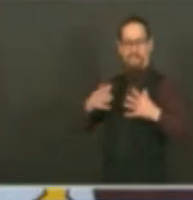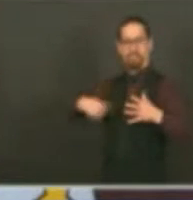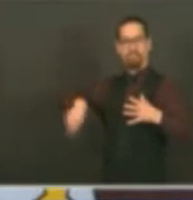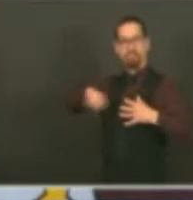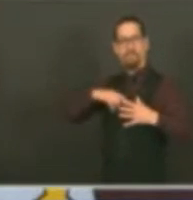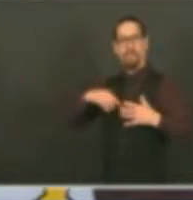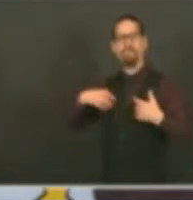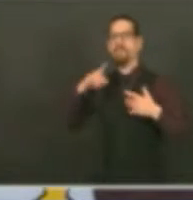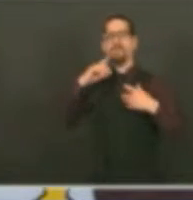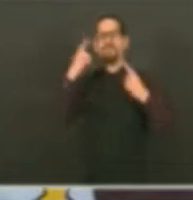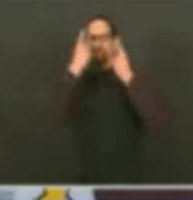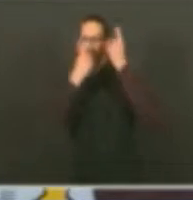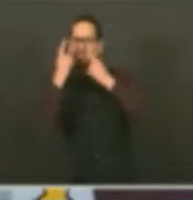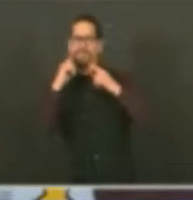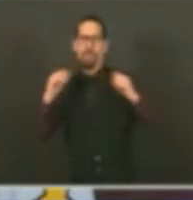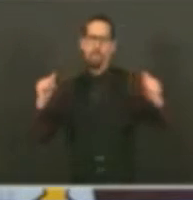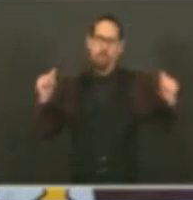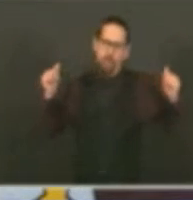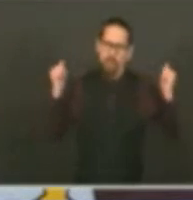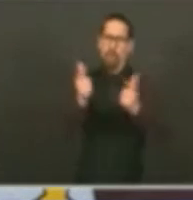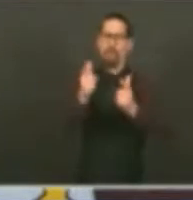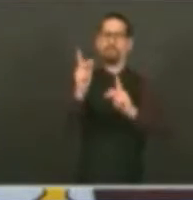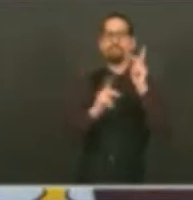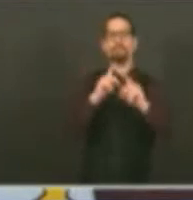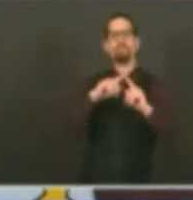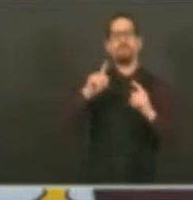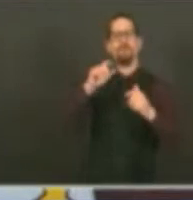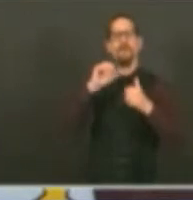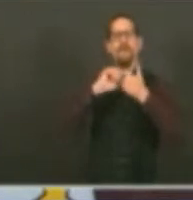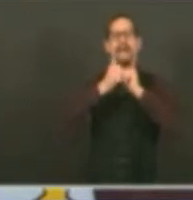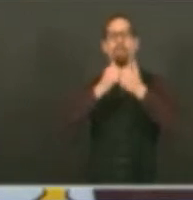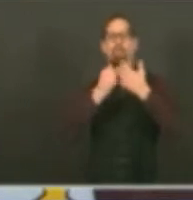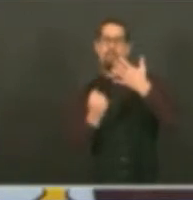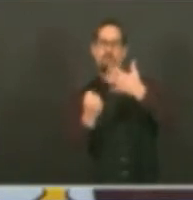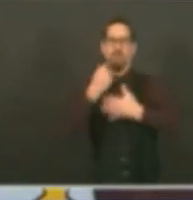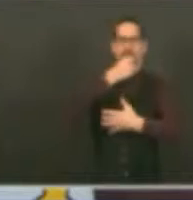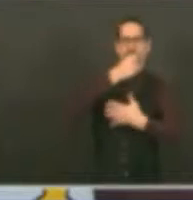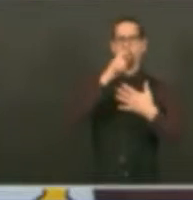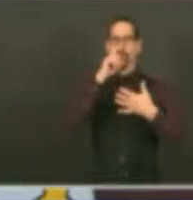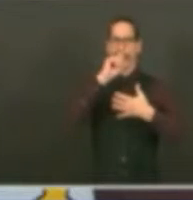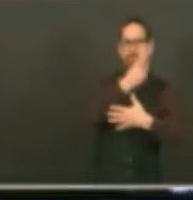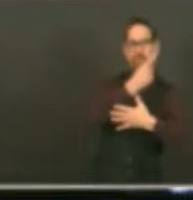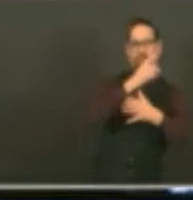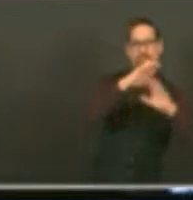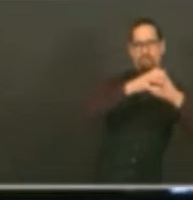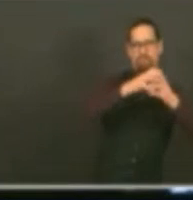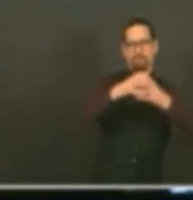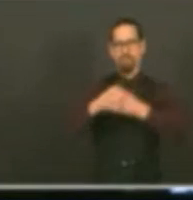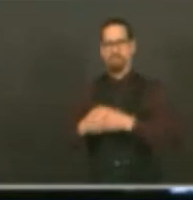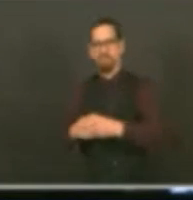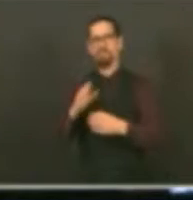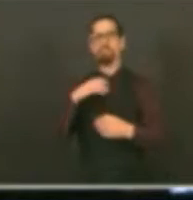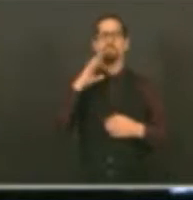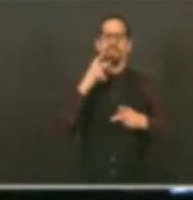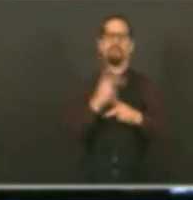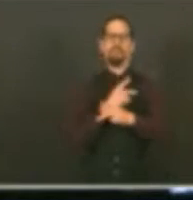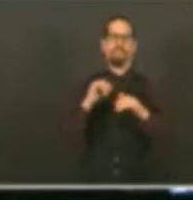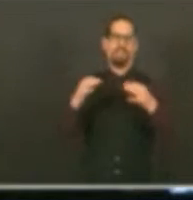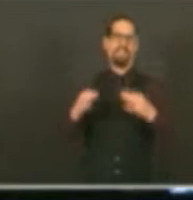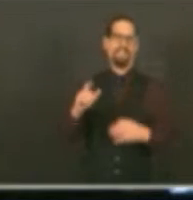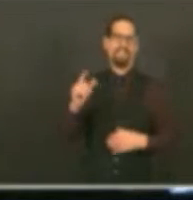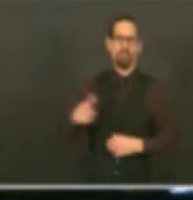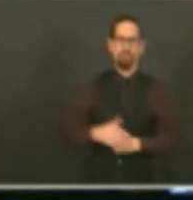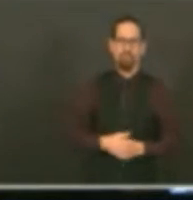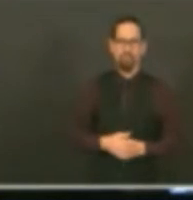consider. And it's something that the broader vaccine group will weigh in on. Doctor, can I ask you about the phases? If I'm reading this